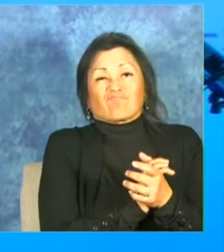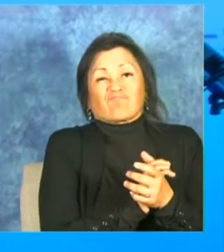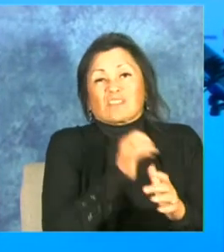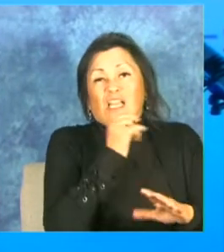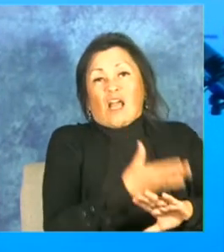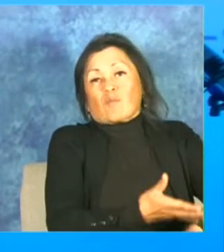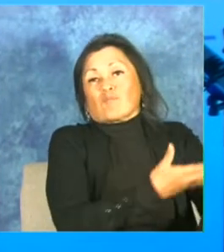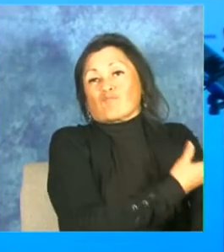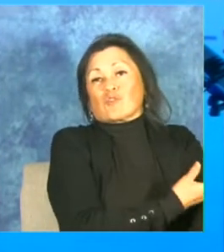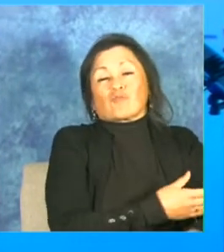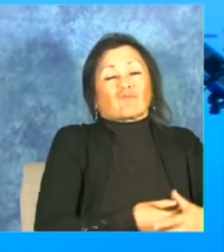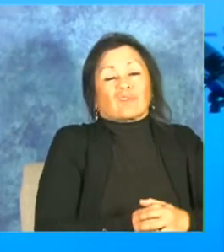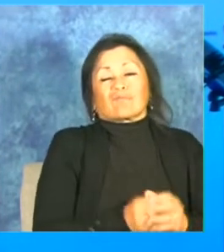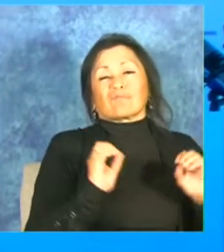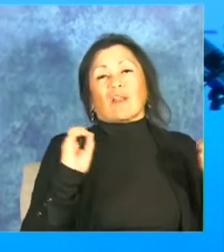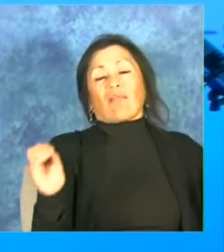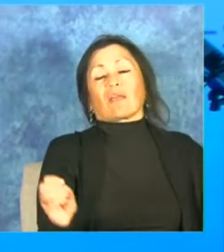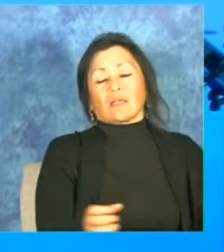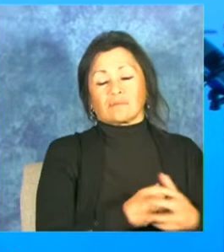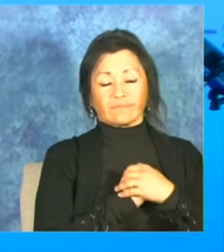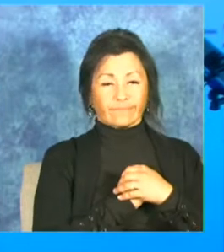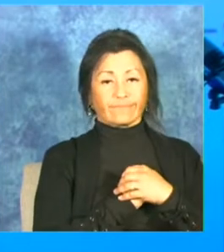rut that it's been in for however long.